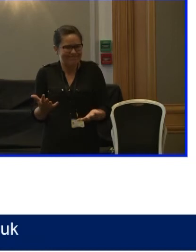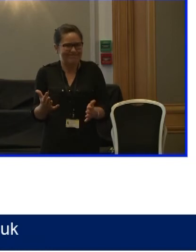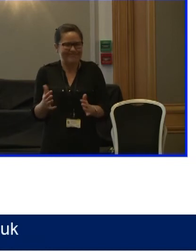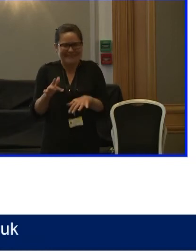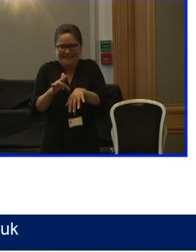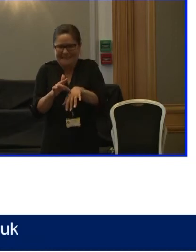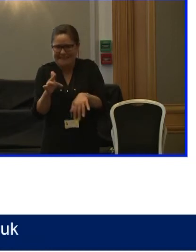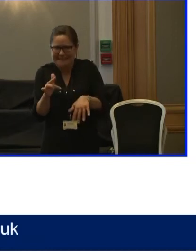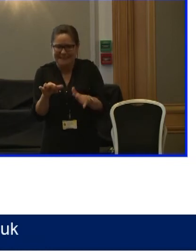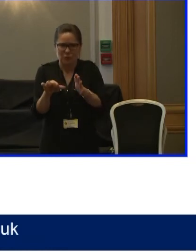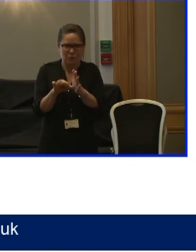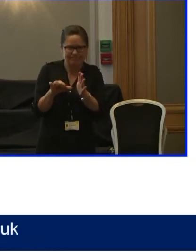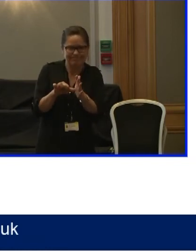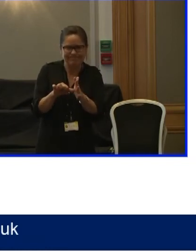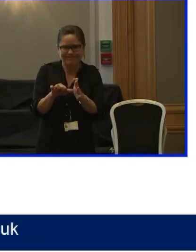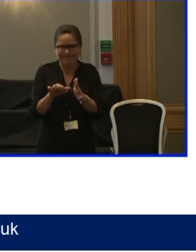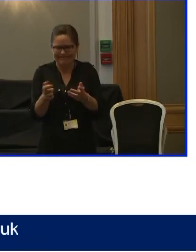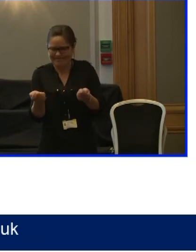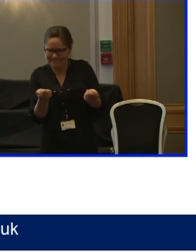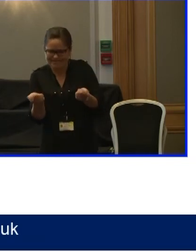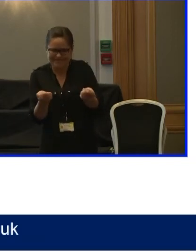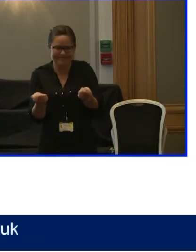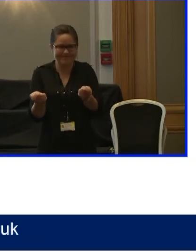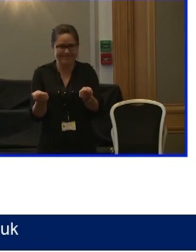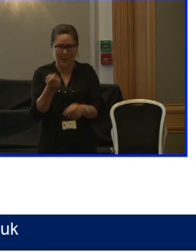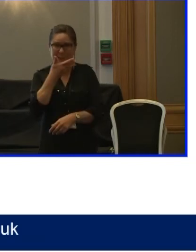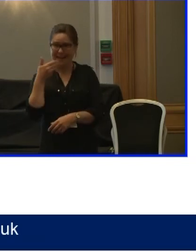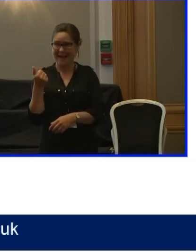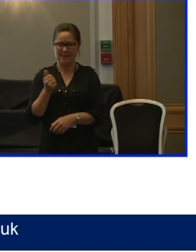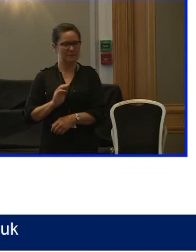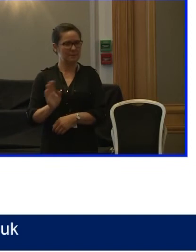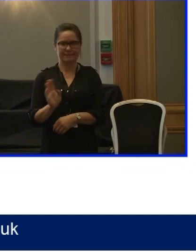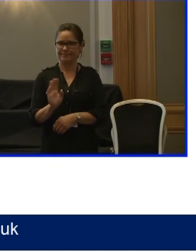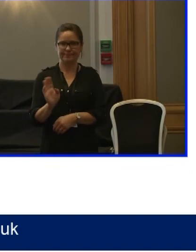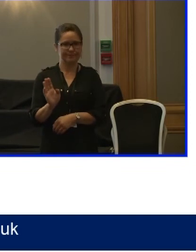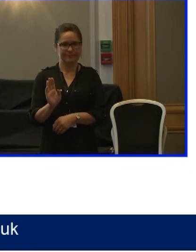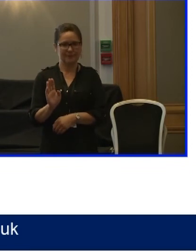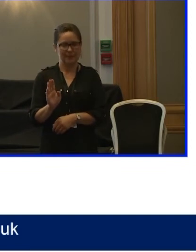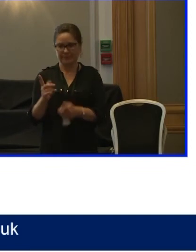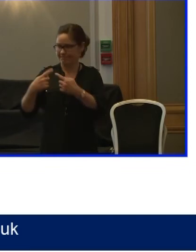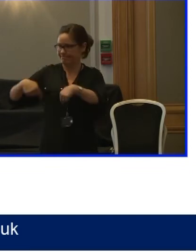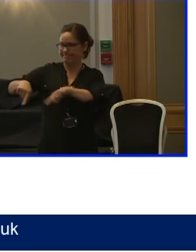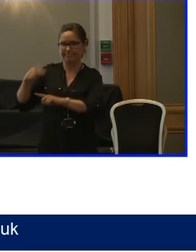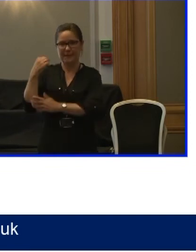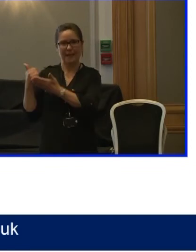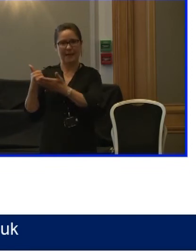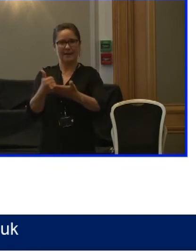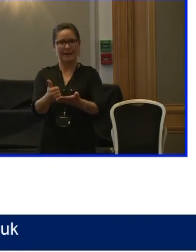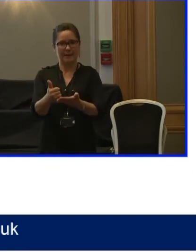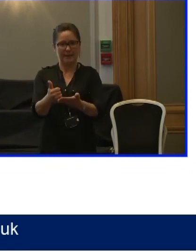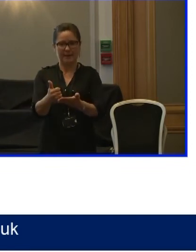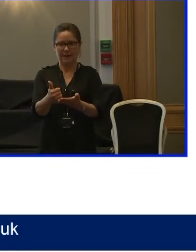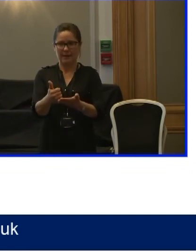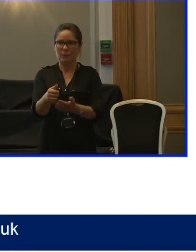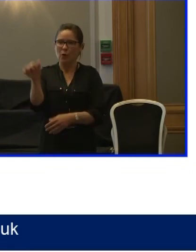going to be difficult, it's never going to be pleasant, but there's things that we can do as an organisation that is aware,